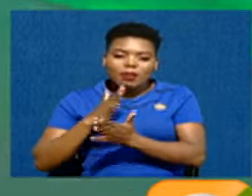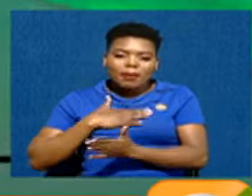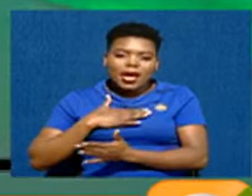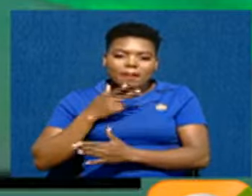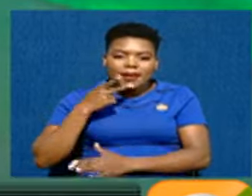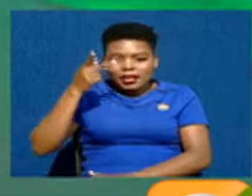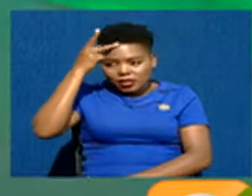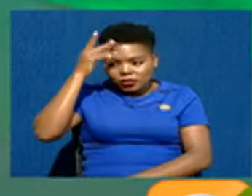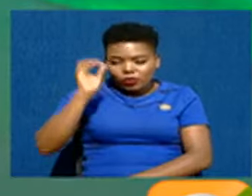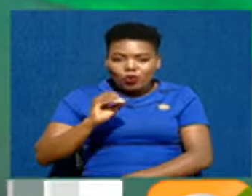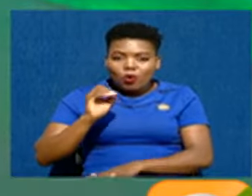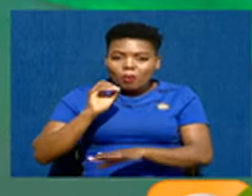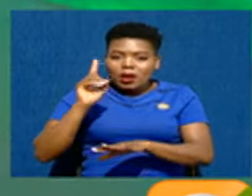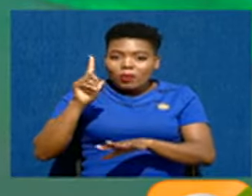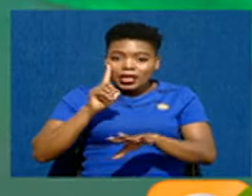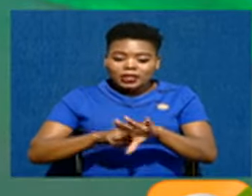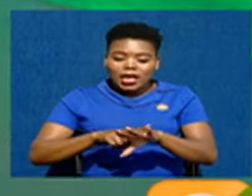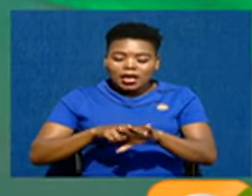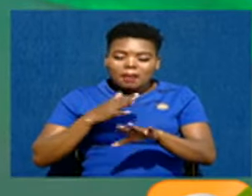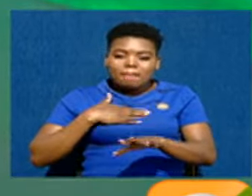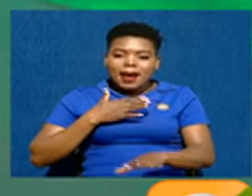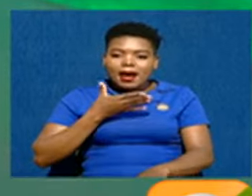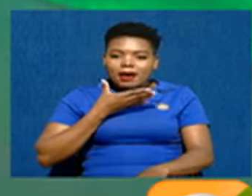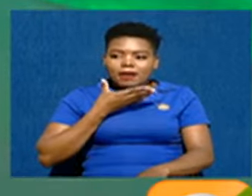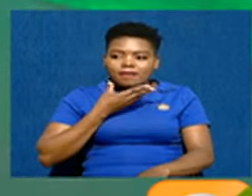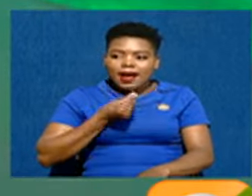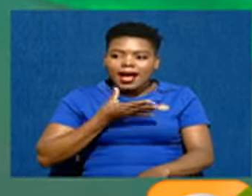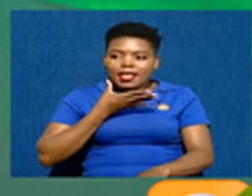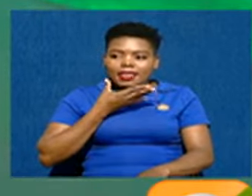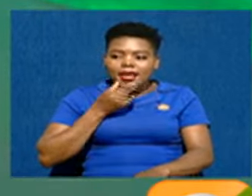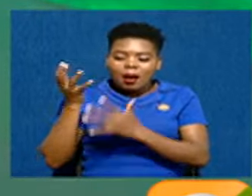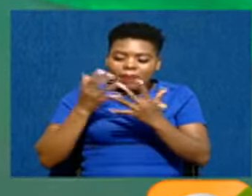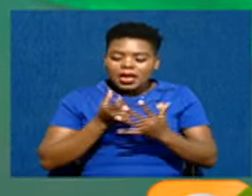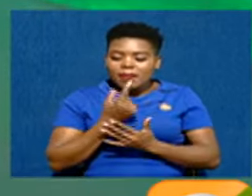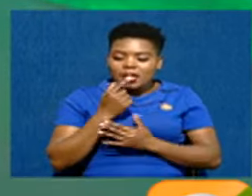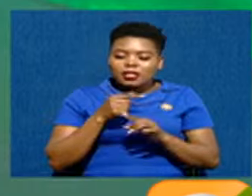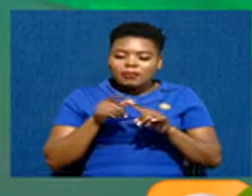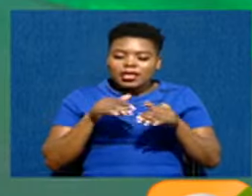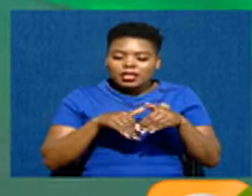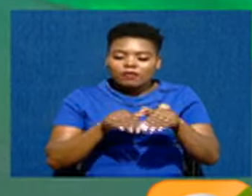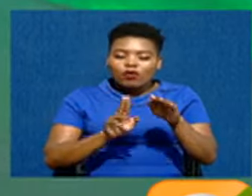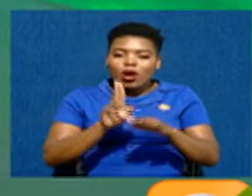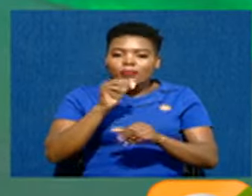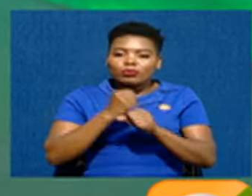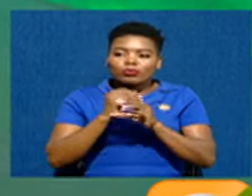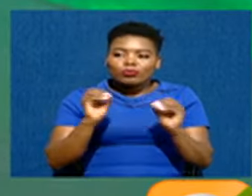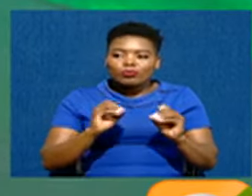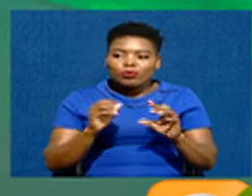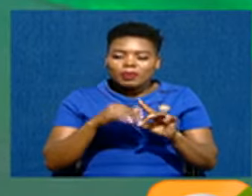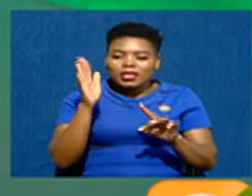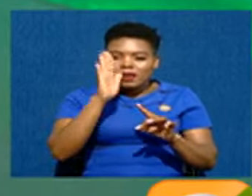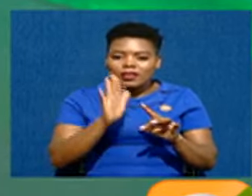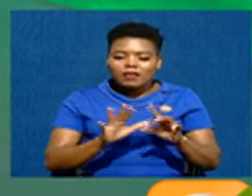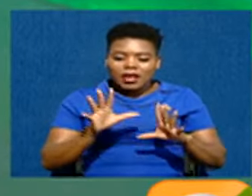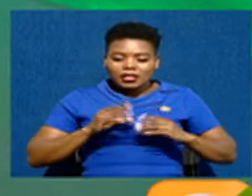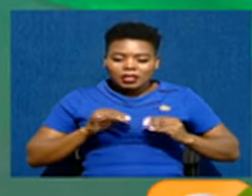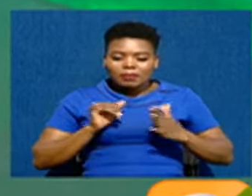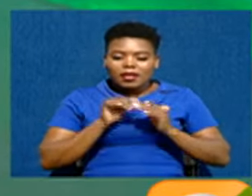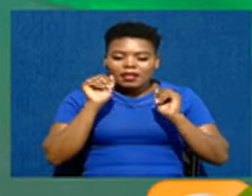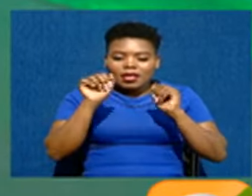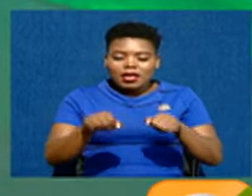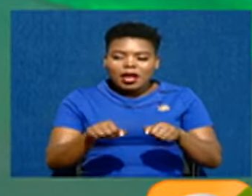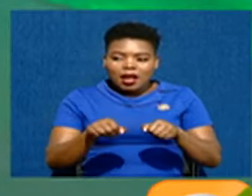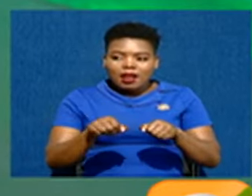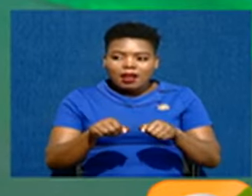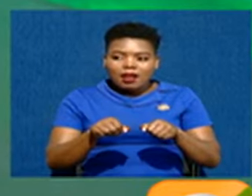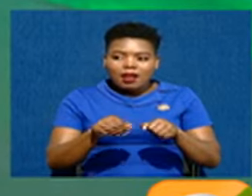remember there was a time my dad had brought me some medicine, but they didn't do a follow-up. But I never accepted that I can be sick, the